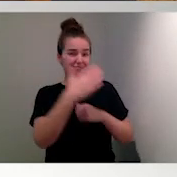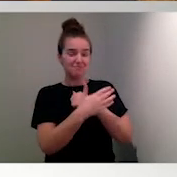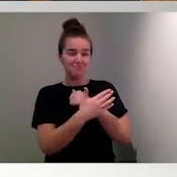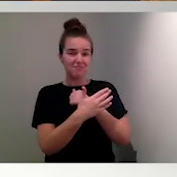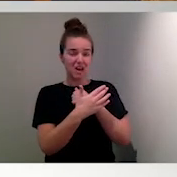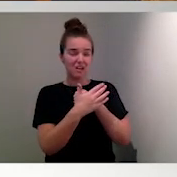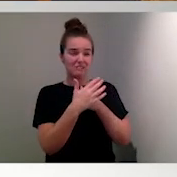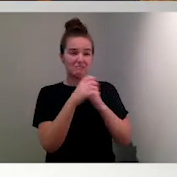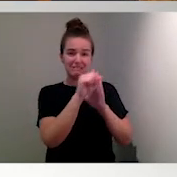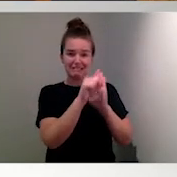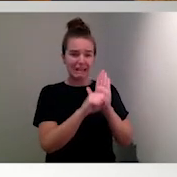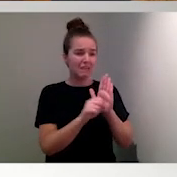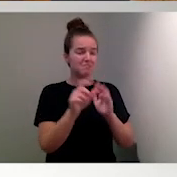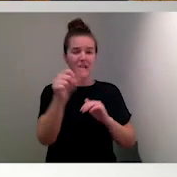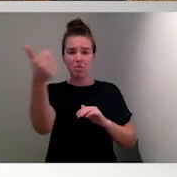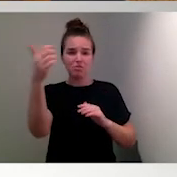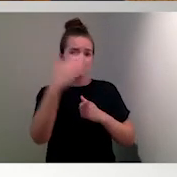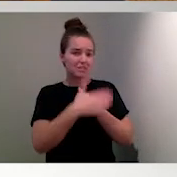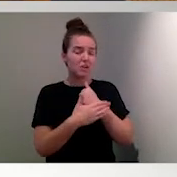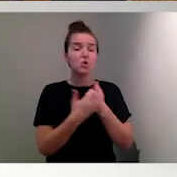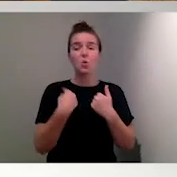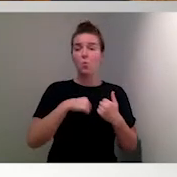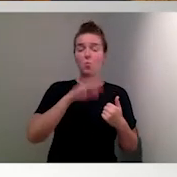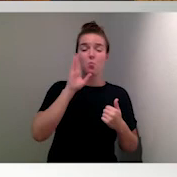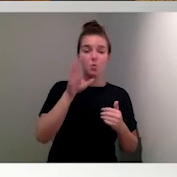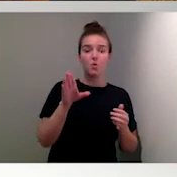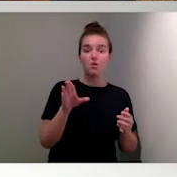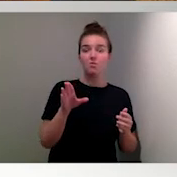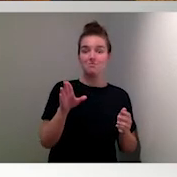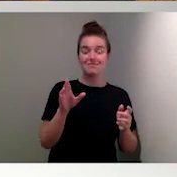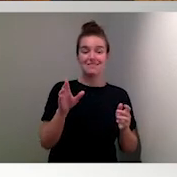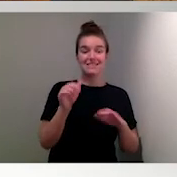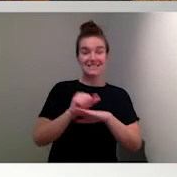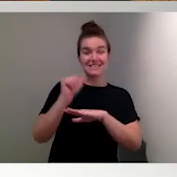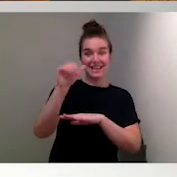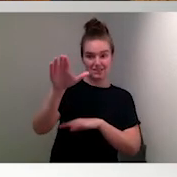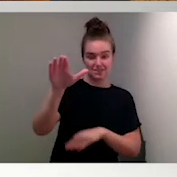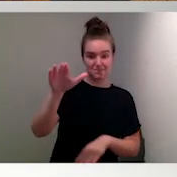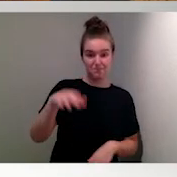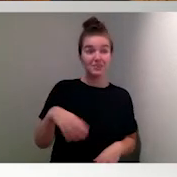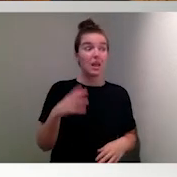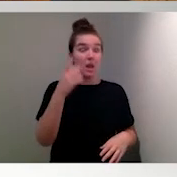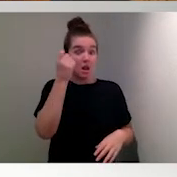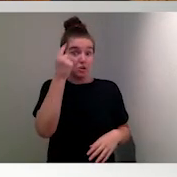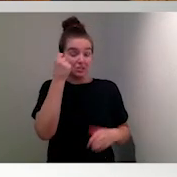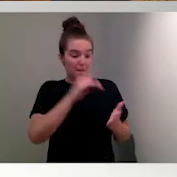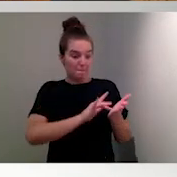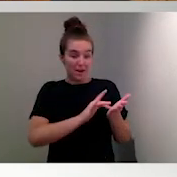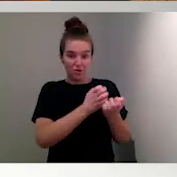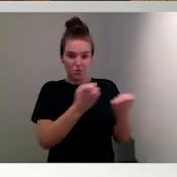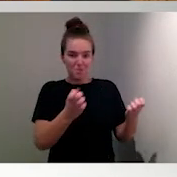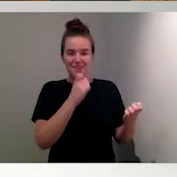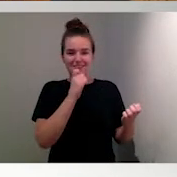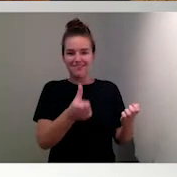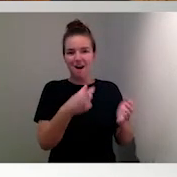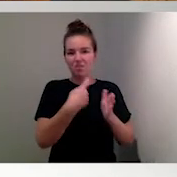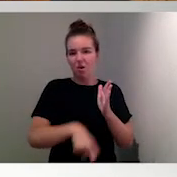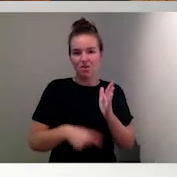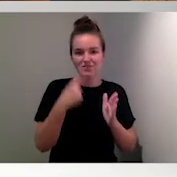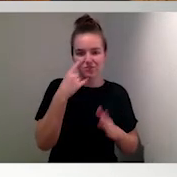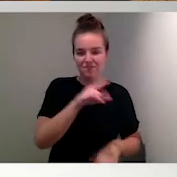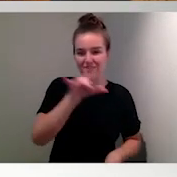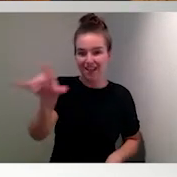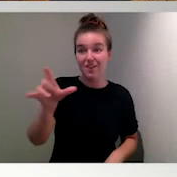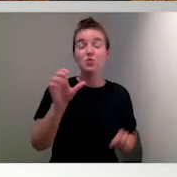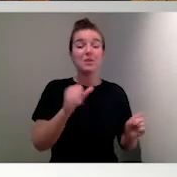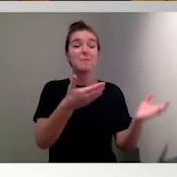to count against your luggage allowance on the flight. And you can take that with you because it's completely transportable, and your child can use that when